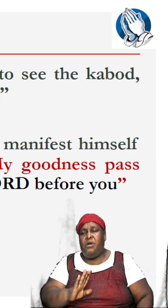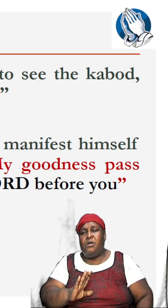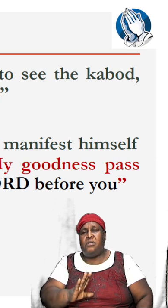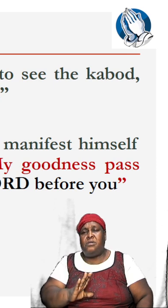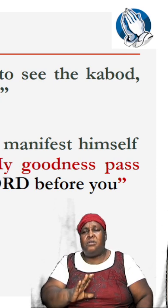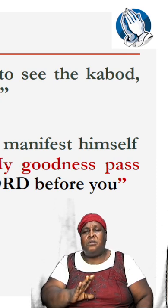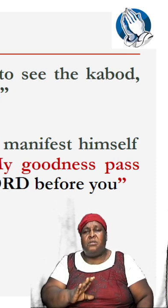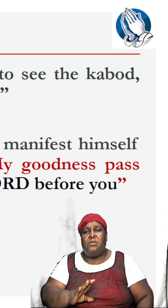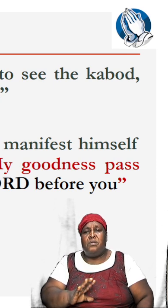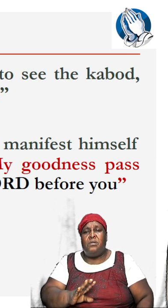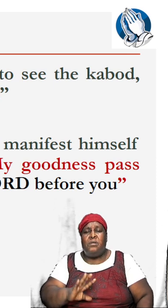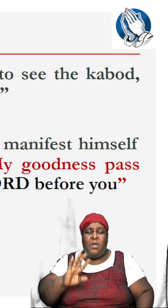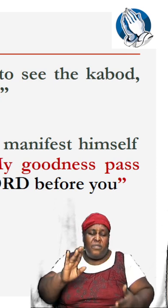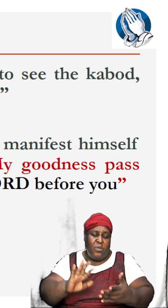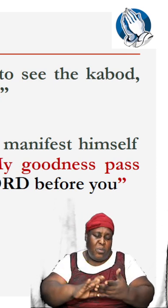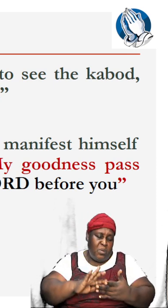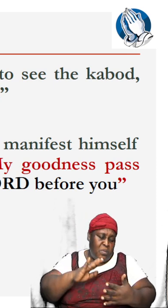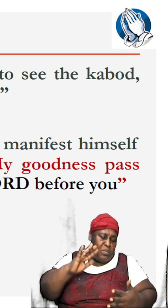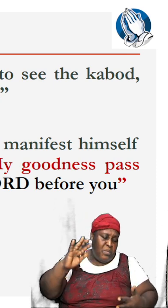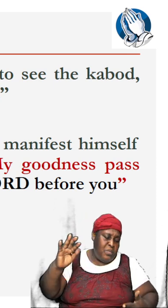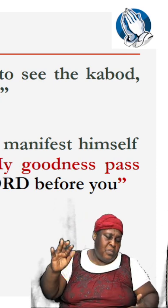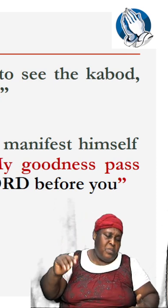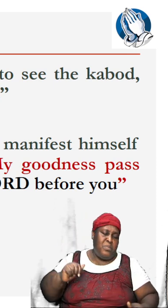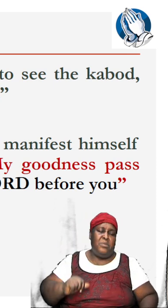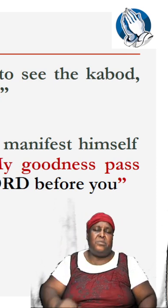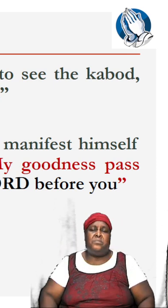It means the glory of God.